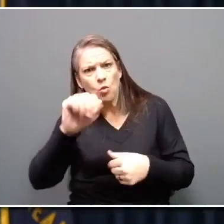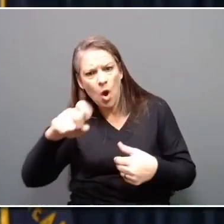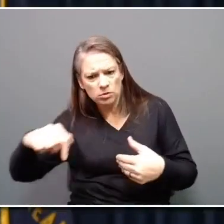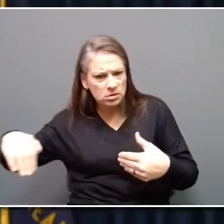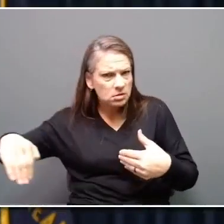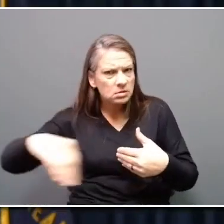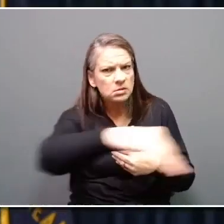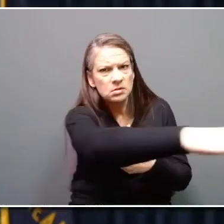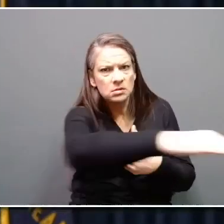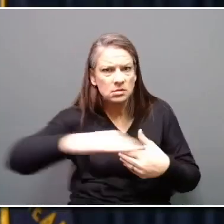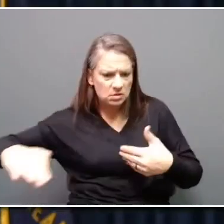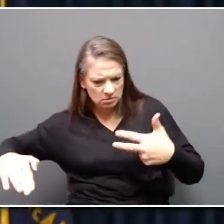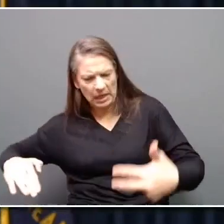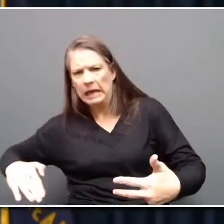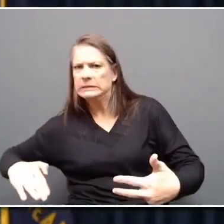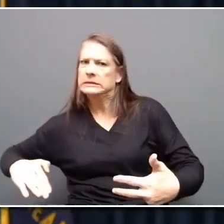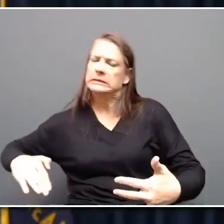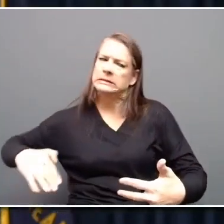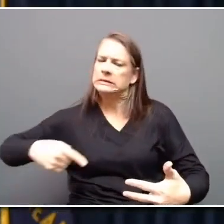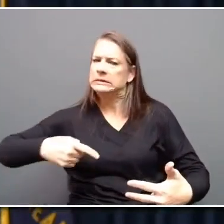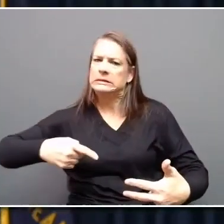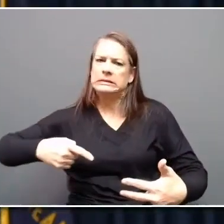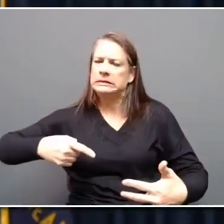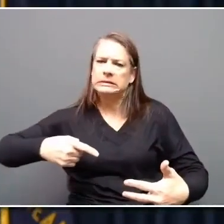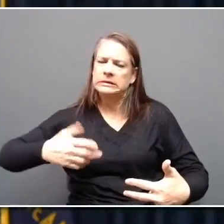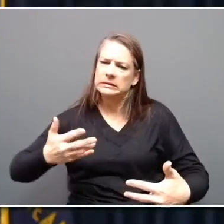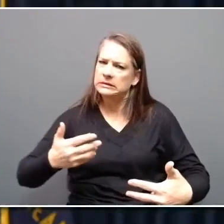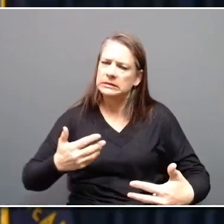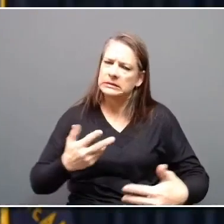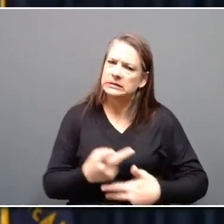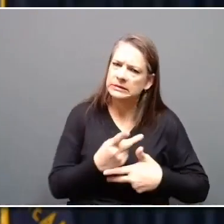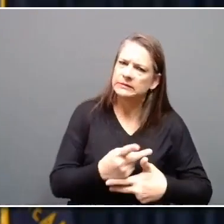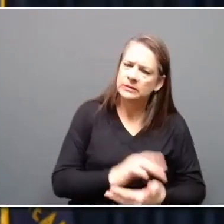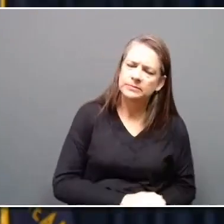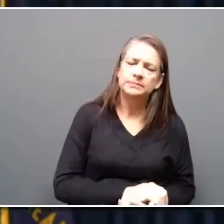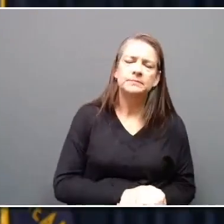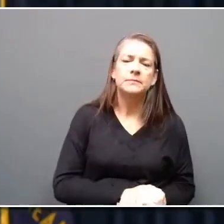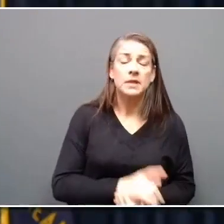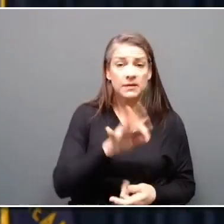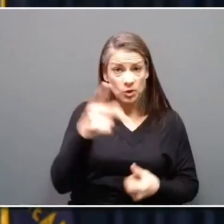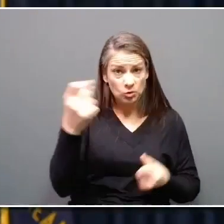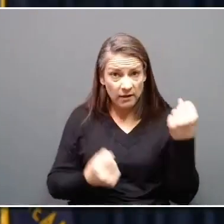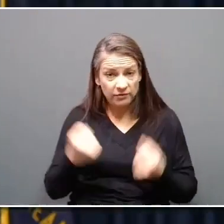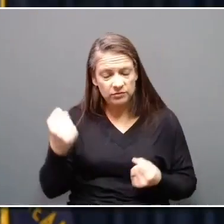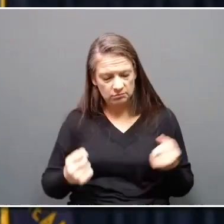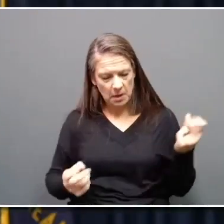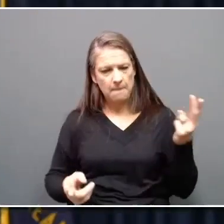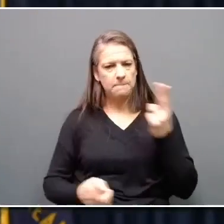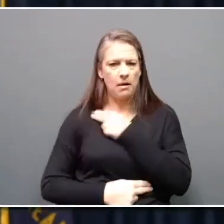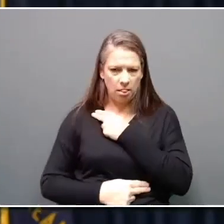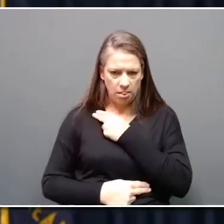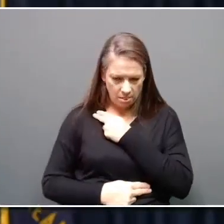following safe driving tips. Buckle up and put the phone down. Reduce your speed. Governor talked about